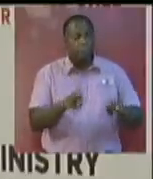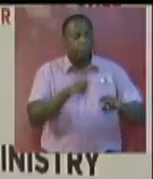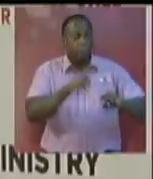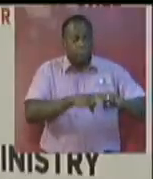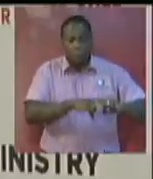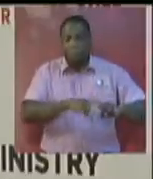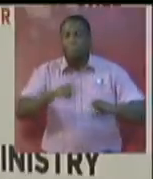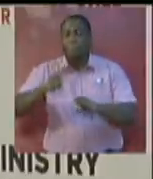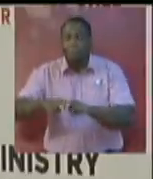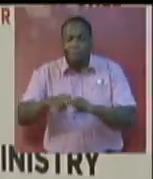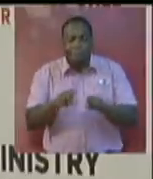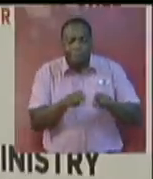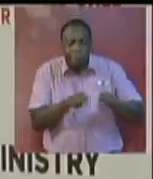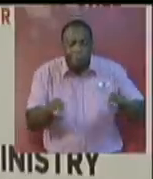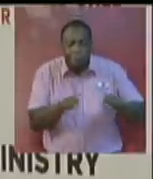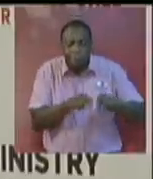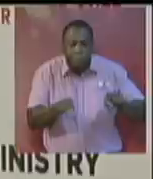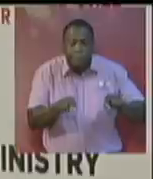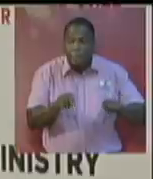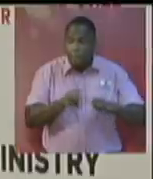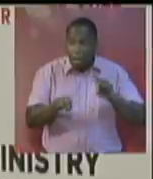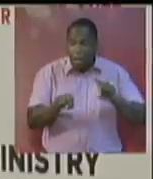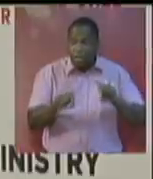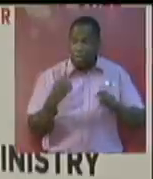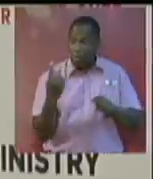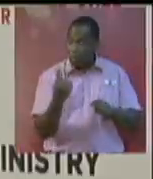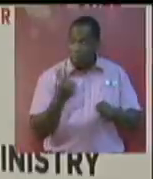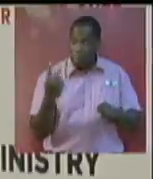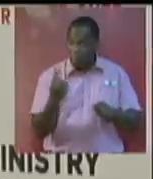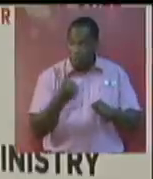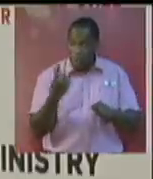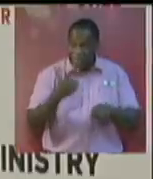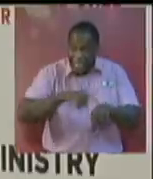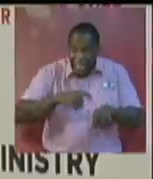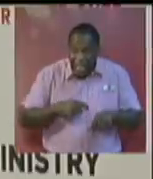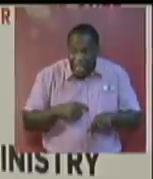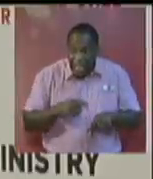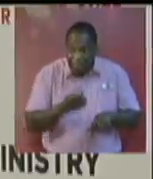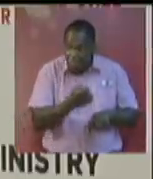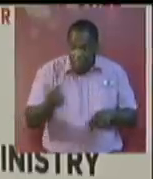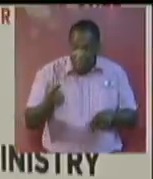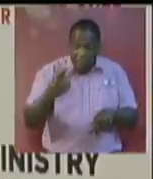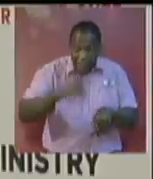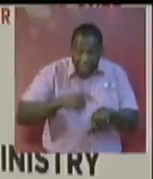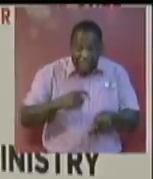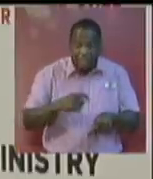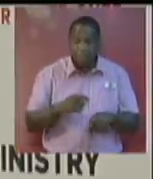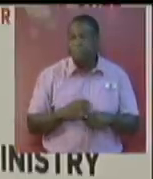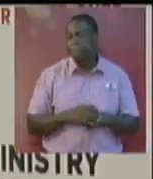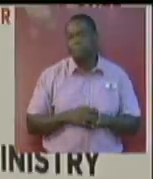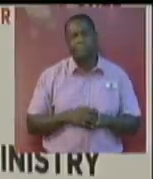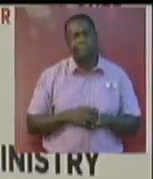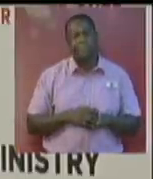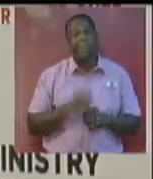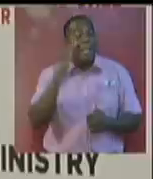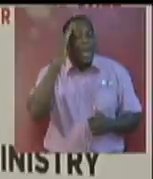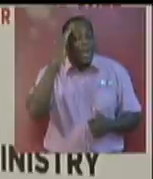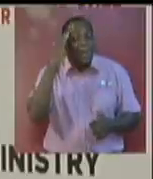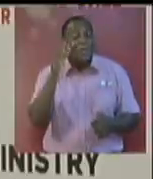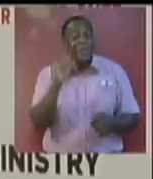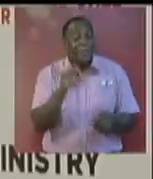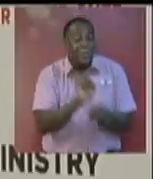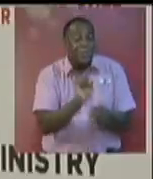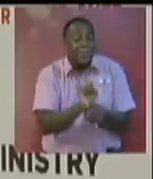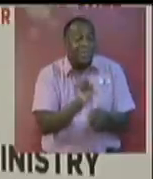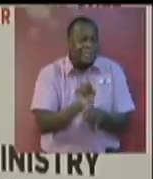did consistently. And if you are working in an environment, in an office space, I know it's not the most comfortable thing